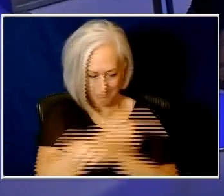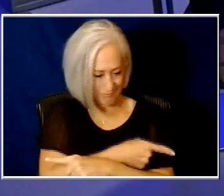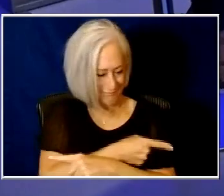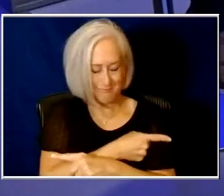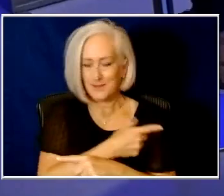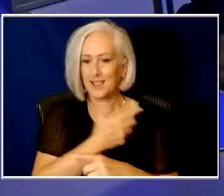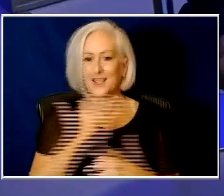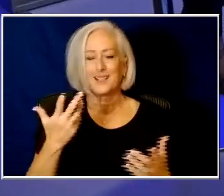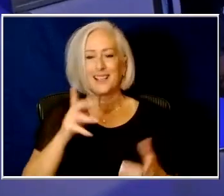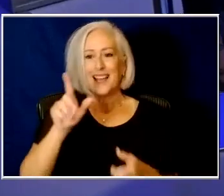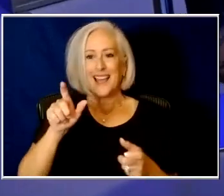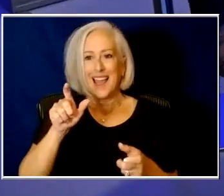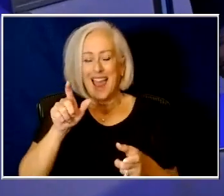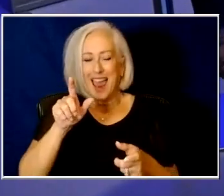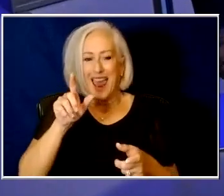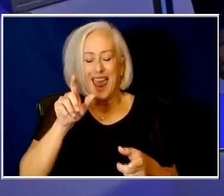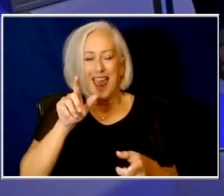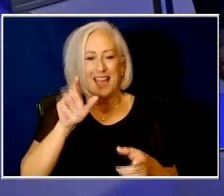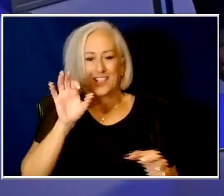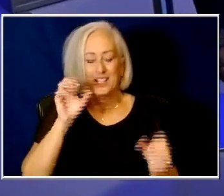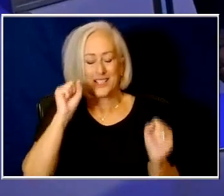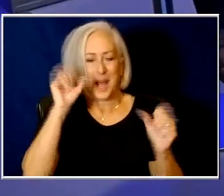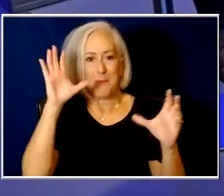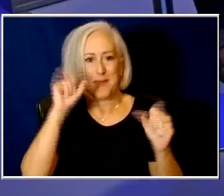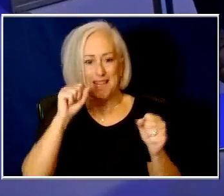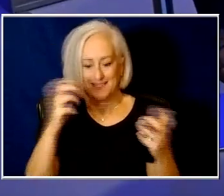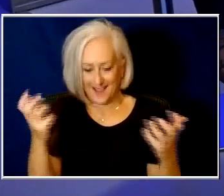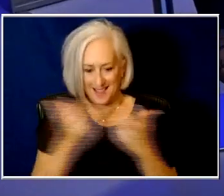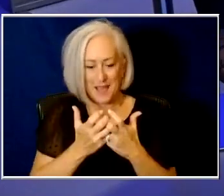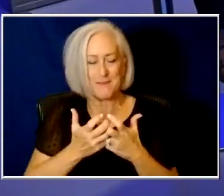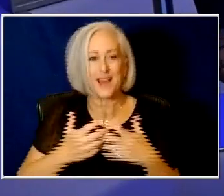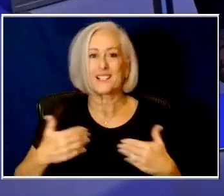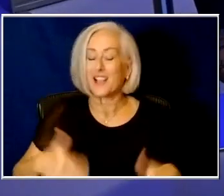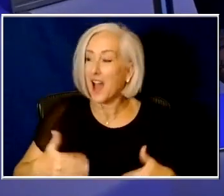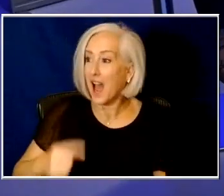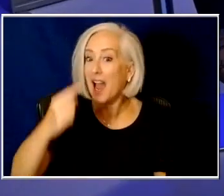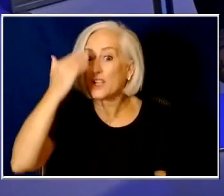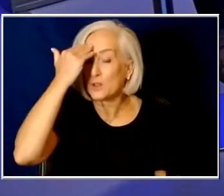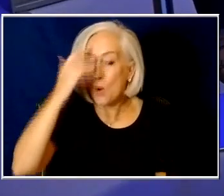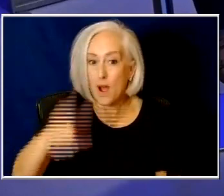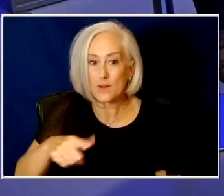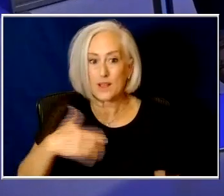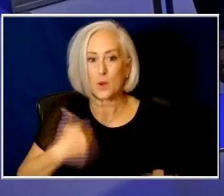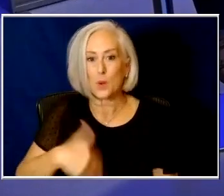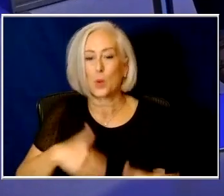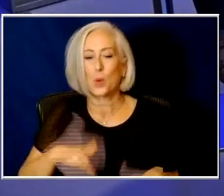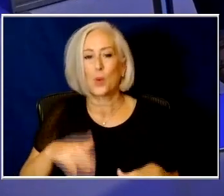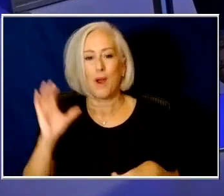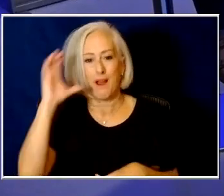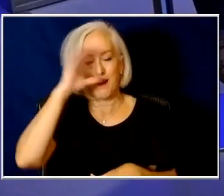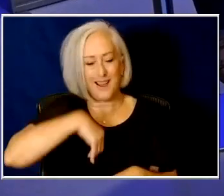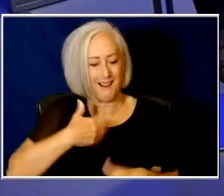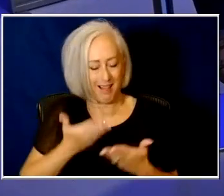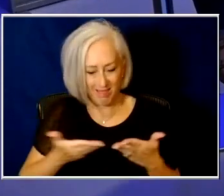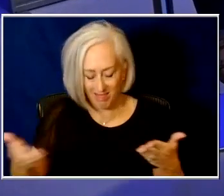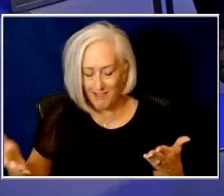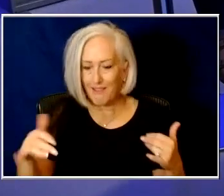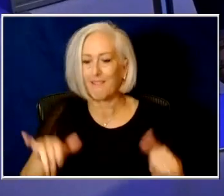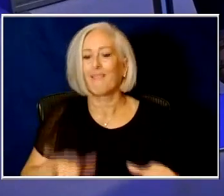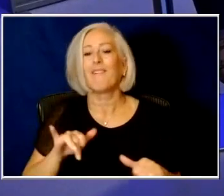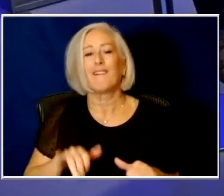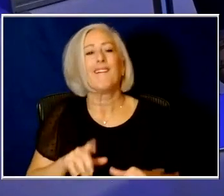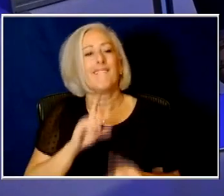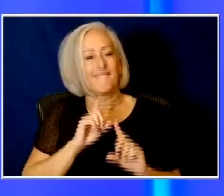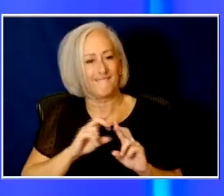that amazing? I read that. I was like, holy cow! This is such an unusual thing. It is. Yeah. It is a very unusual thing.